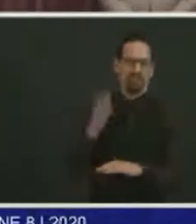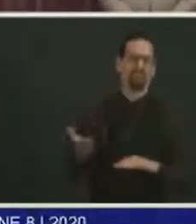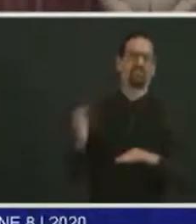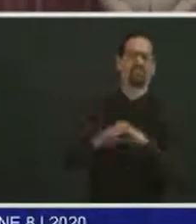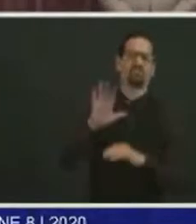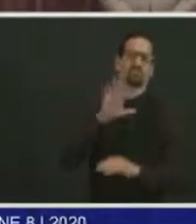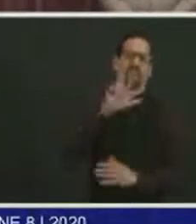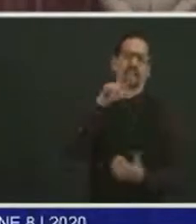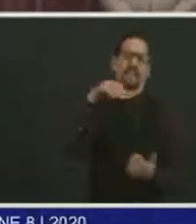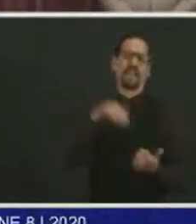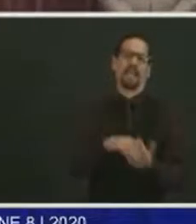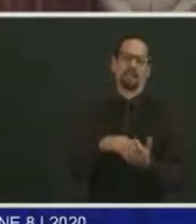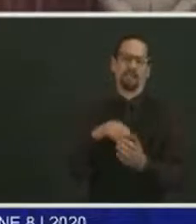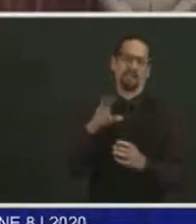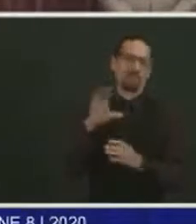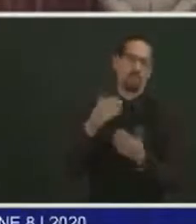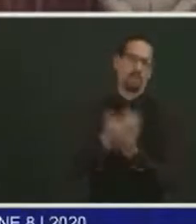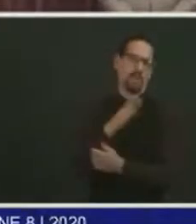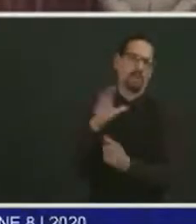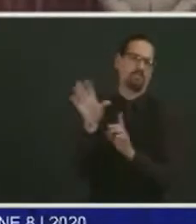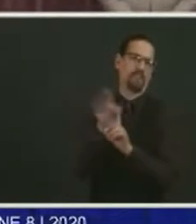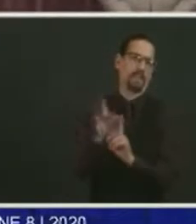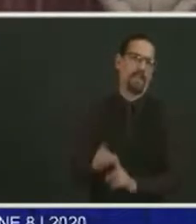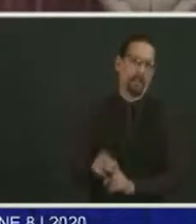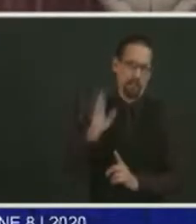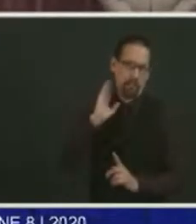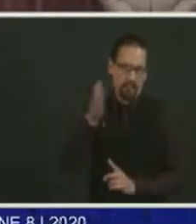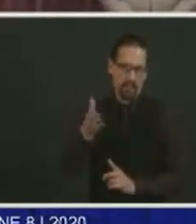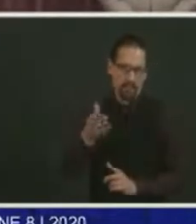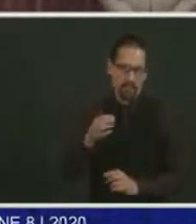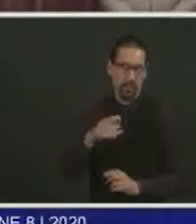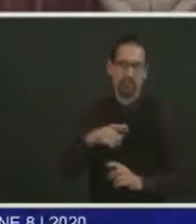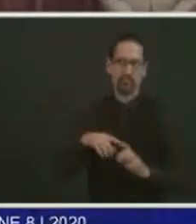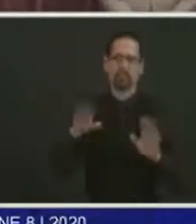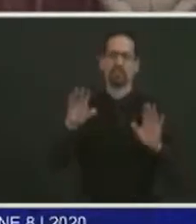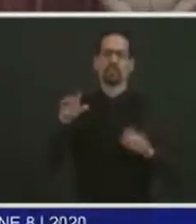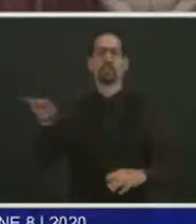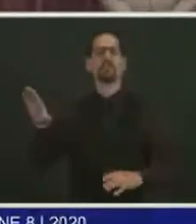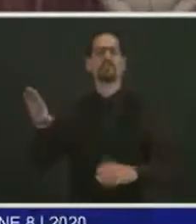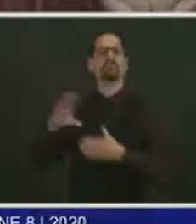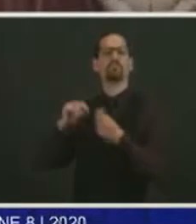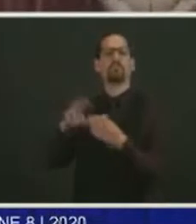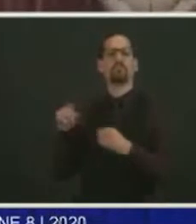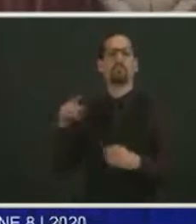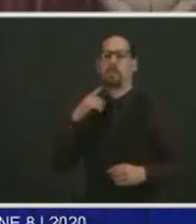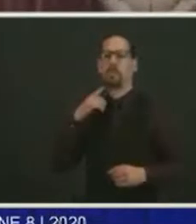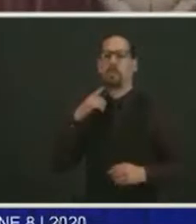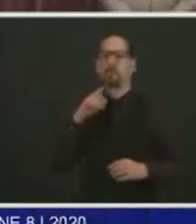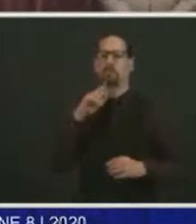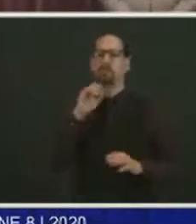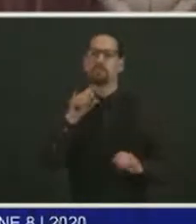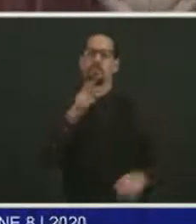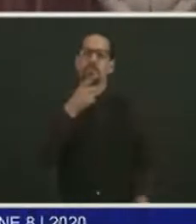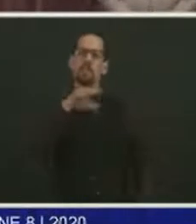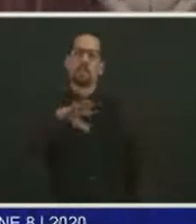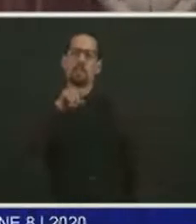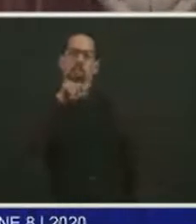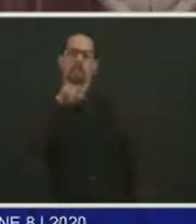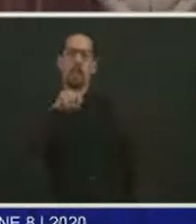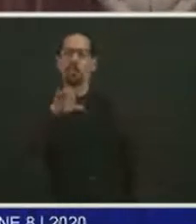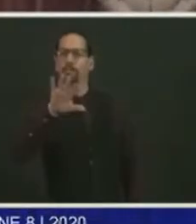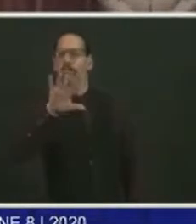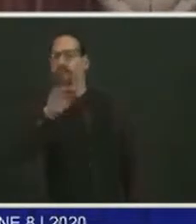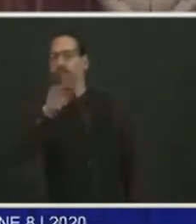he referred to it as the back of the envelope calculation, but he's assuming that the prevalence is probably about 0.5%,